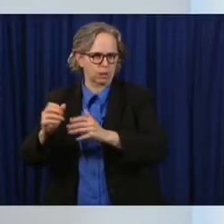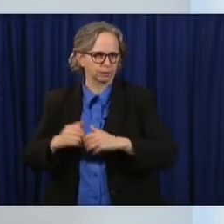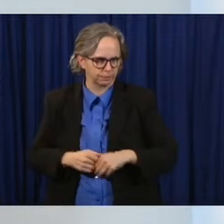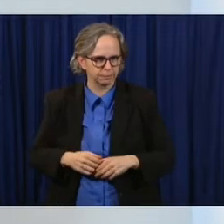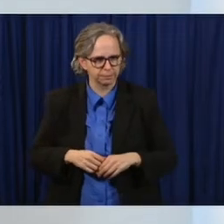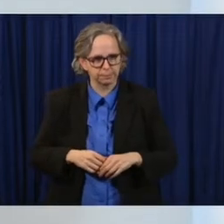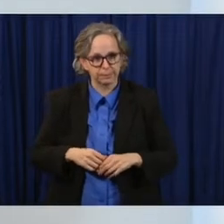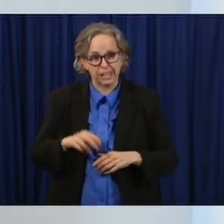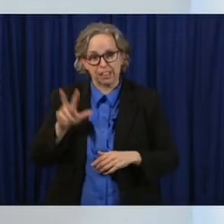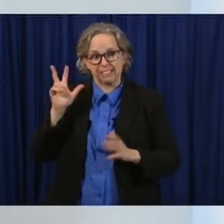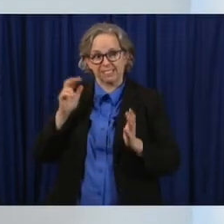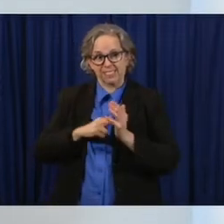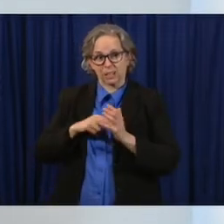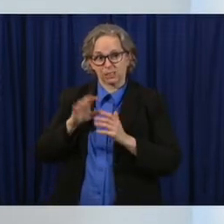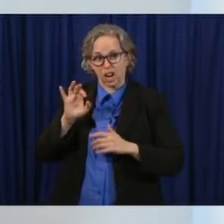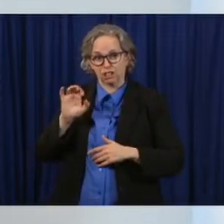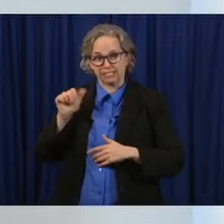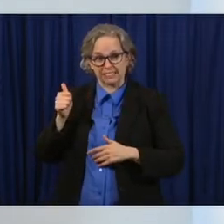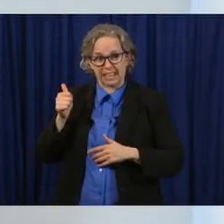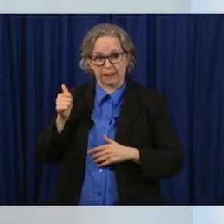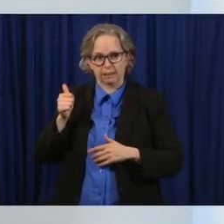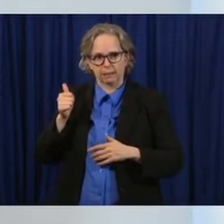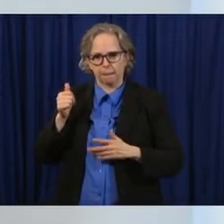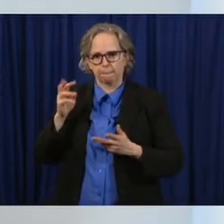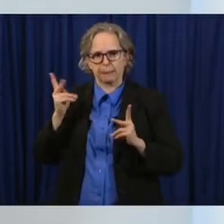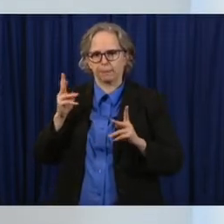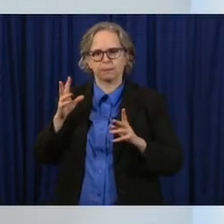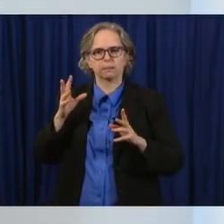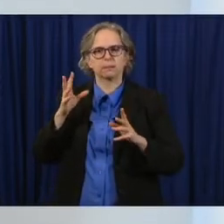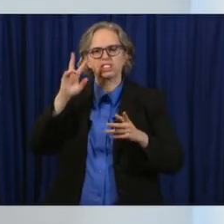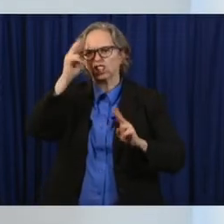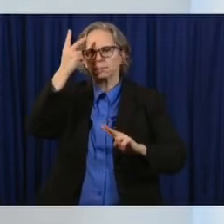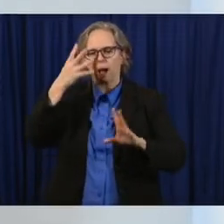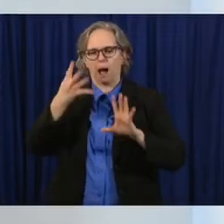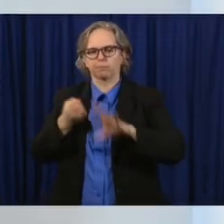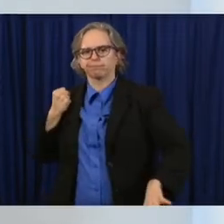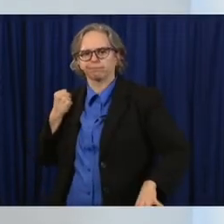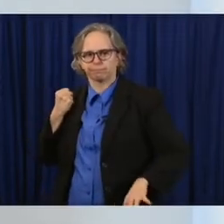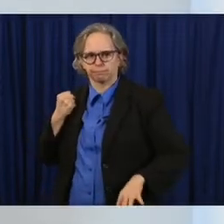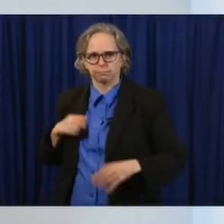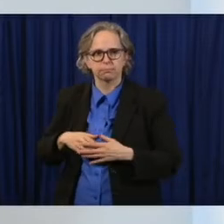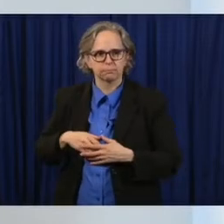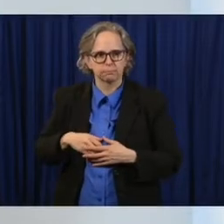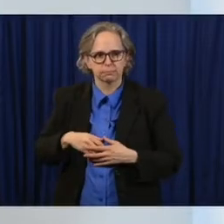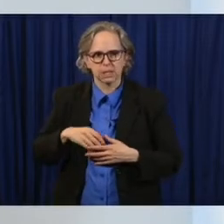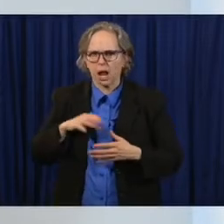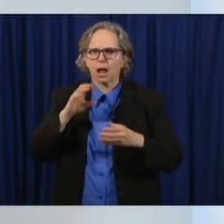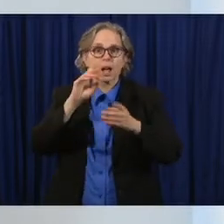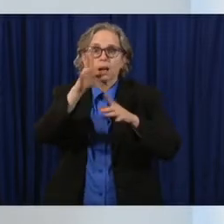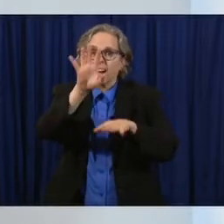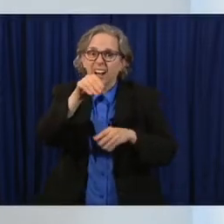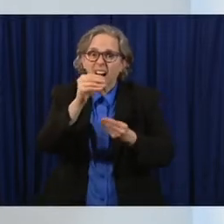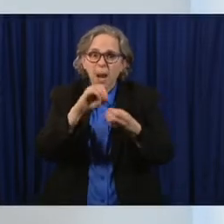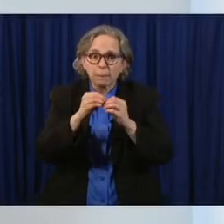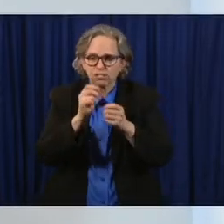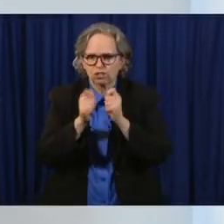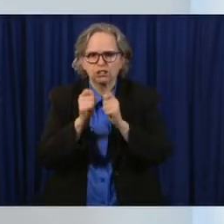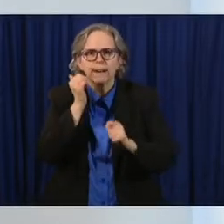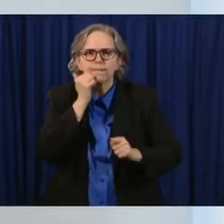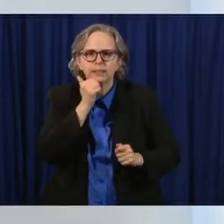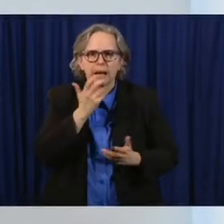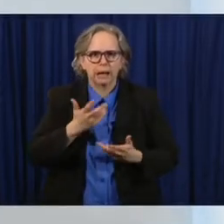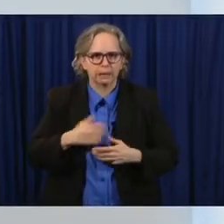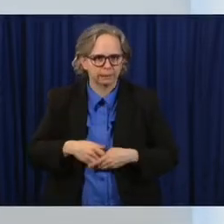3,910 have been withdrawn. Those numbers change every day as more and more claims are